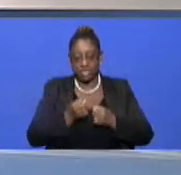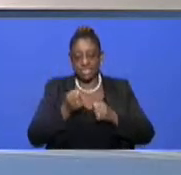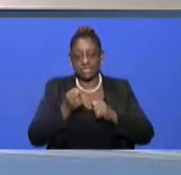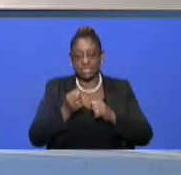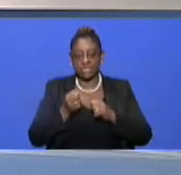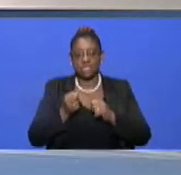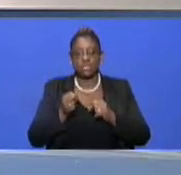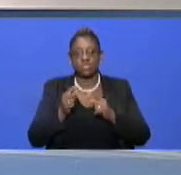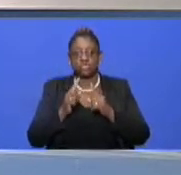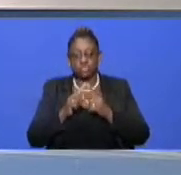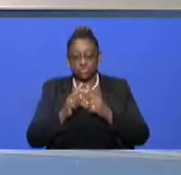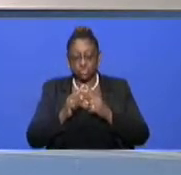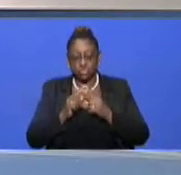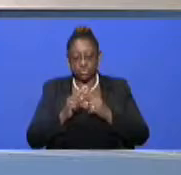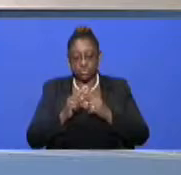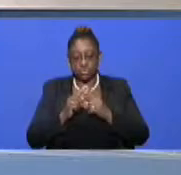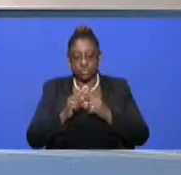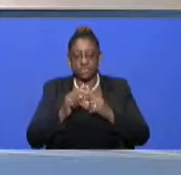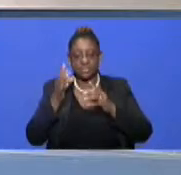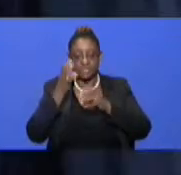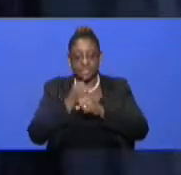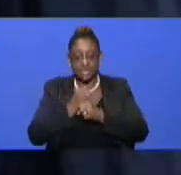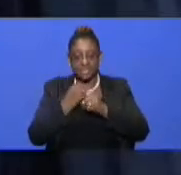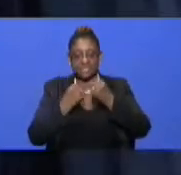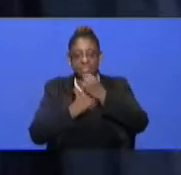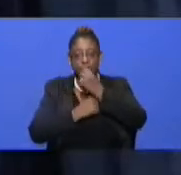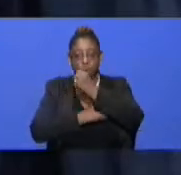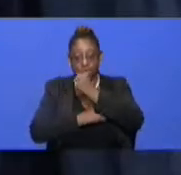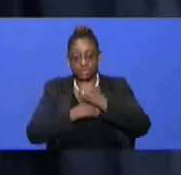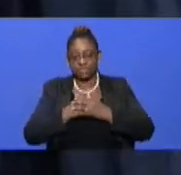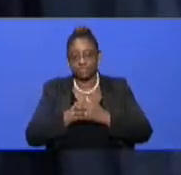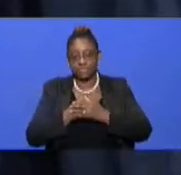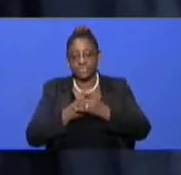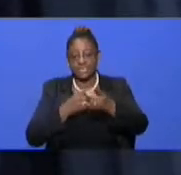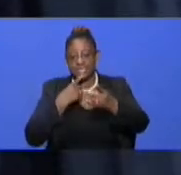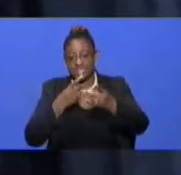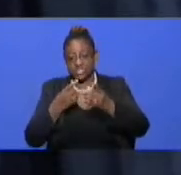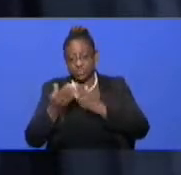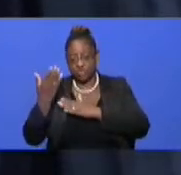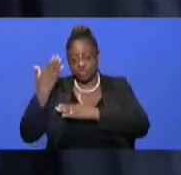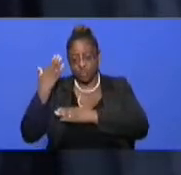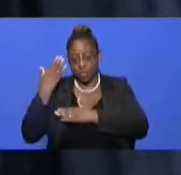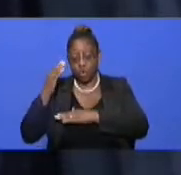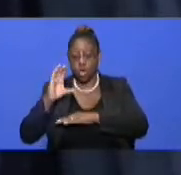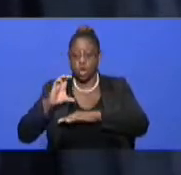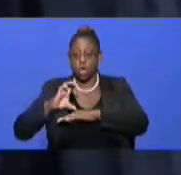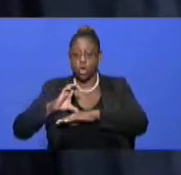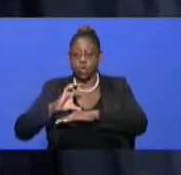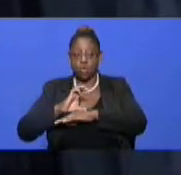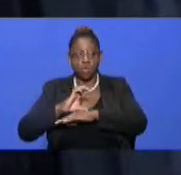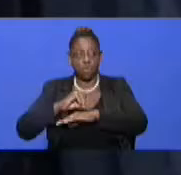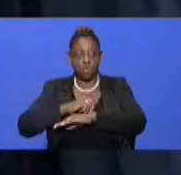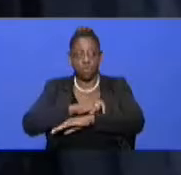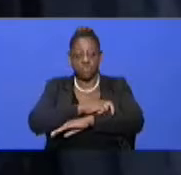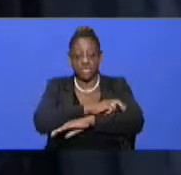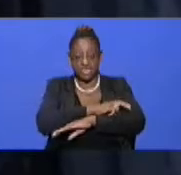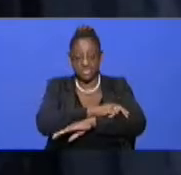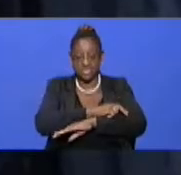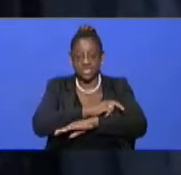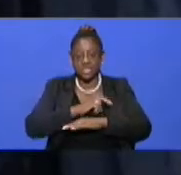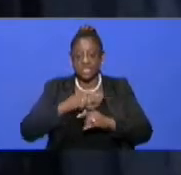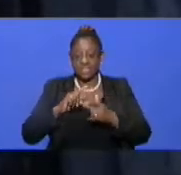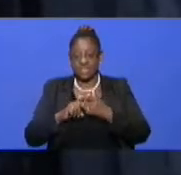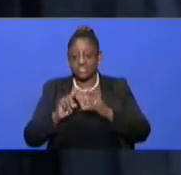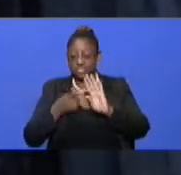are ongoing and widespread. So before COVID, we had started an awareness campaign